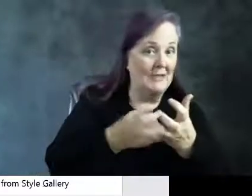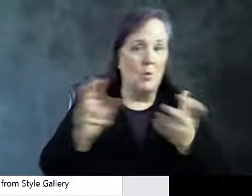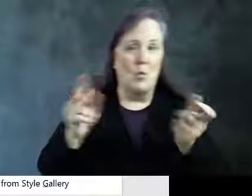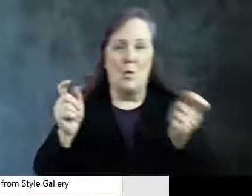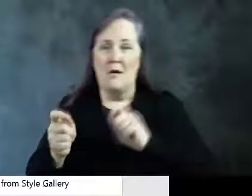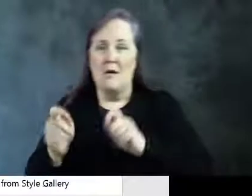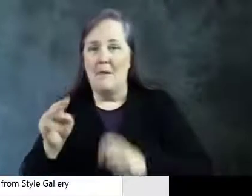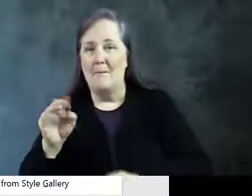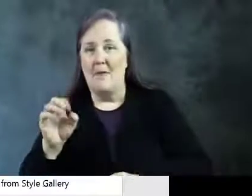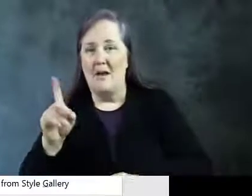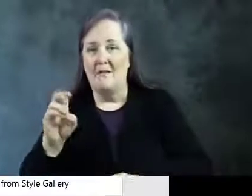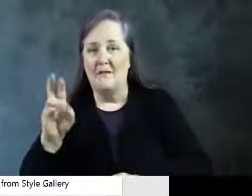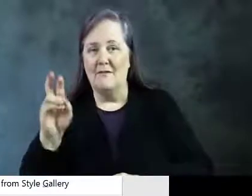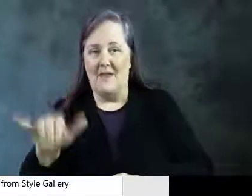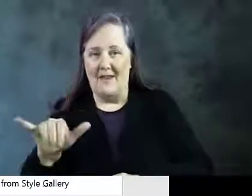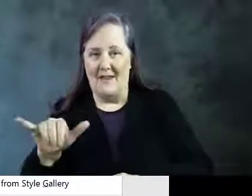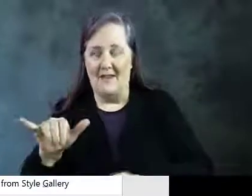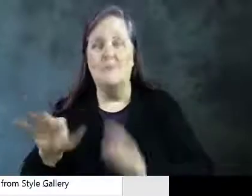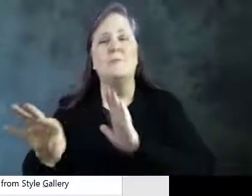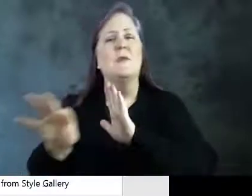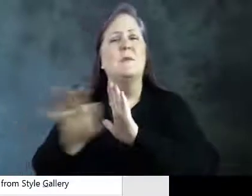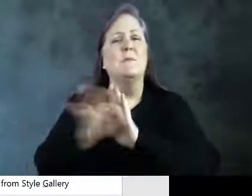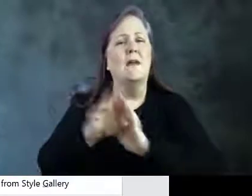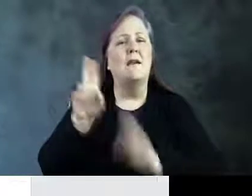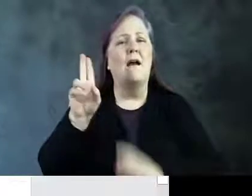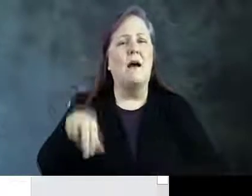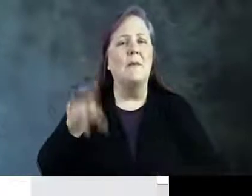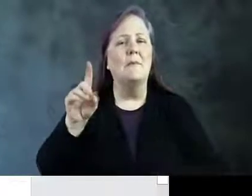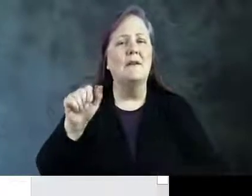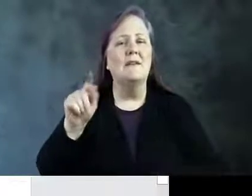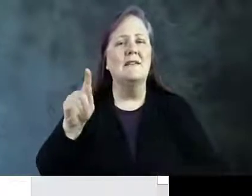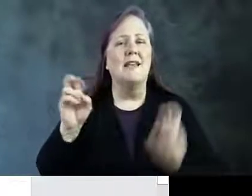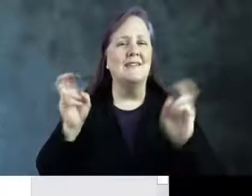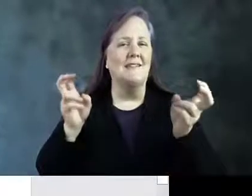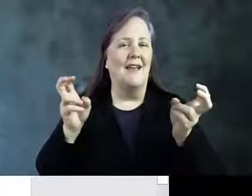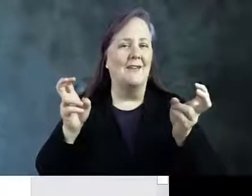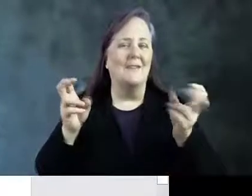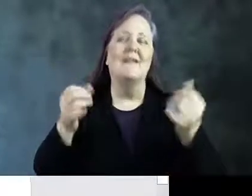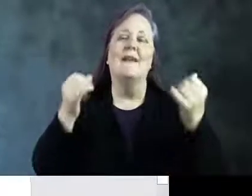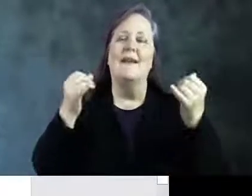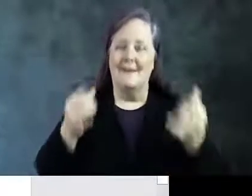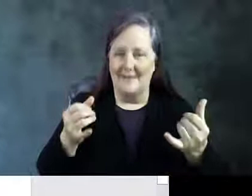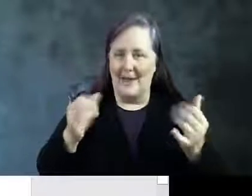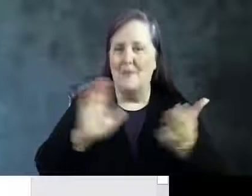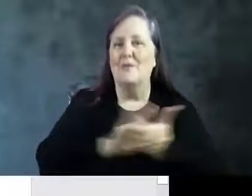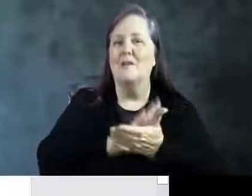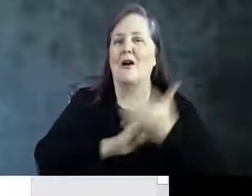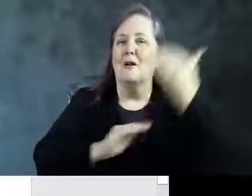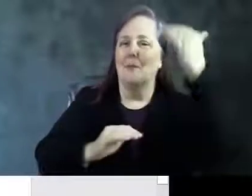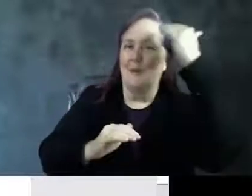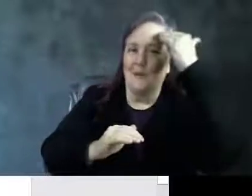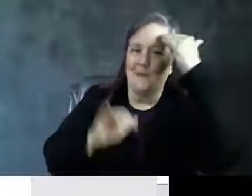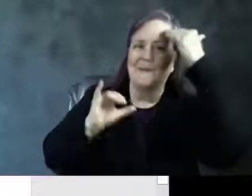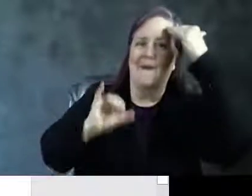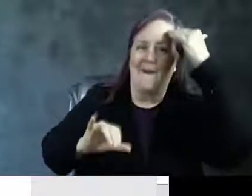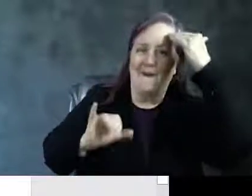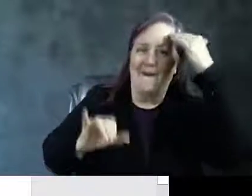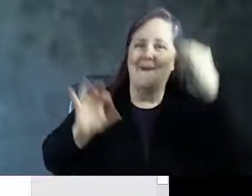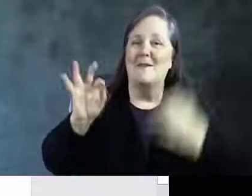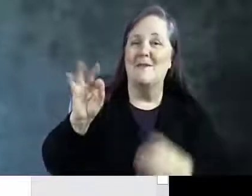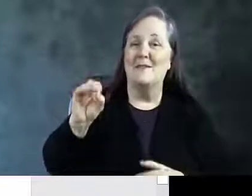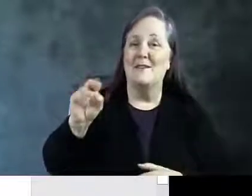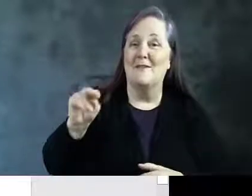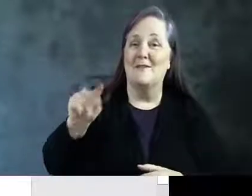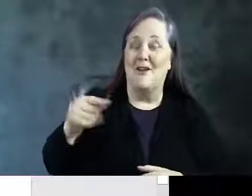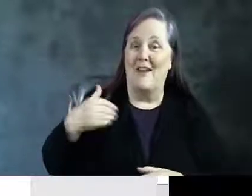I'm going to pick update title to match selection. And that is now telling this document that the font style that I